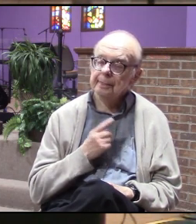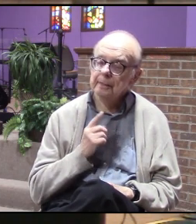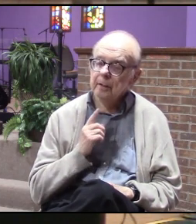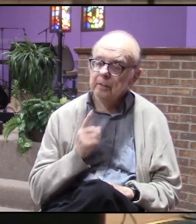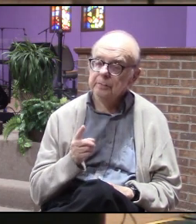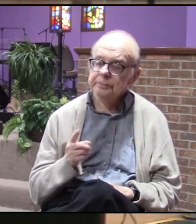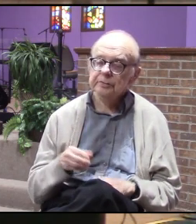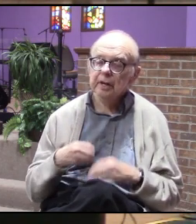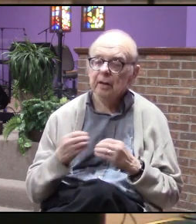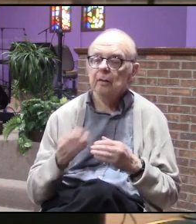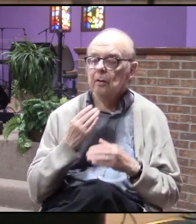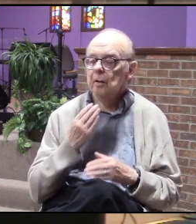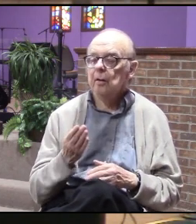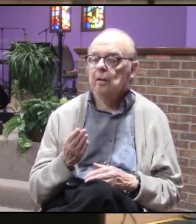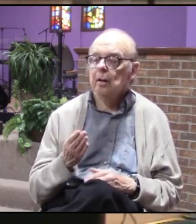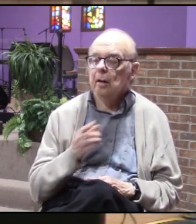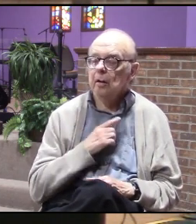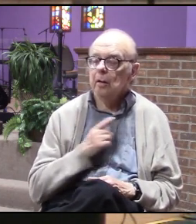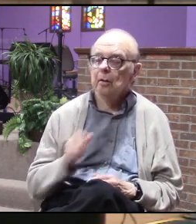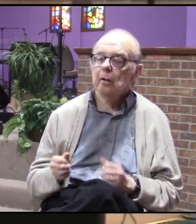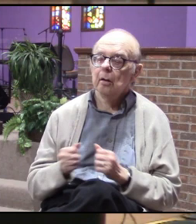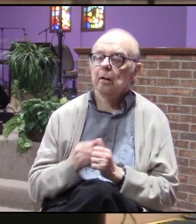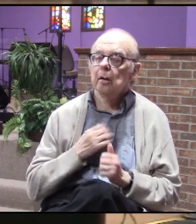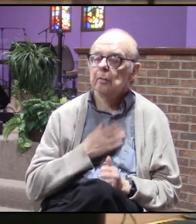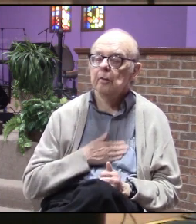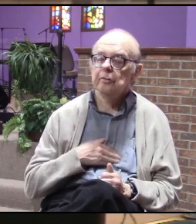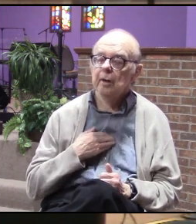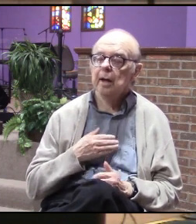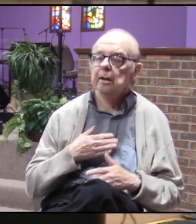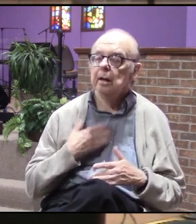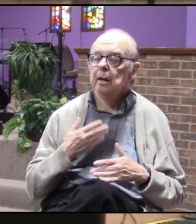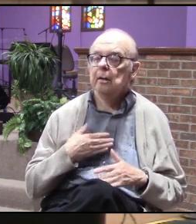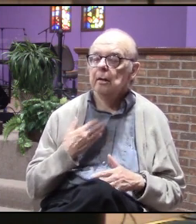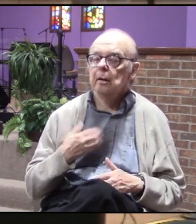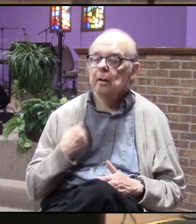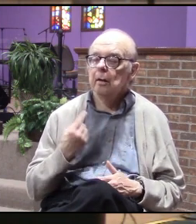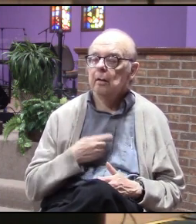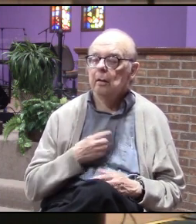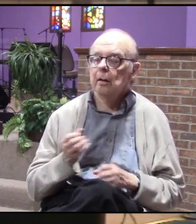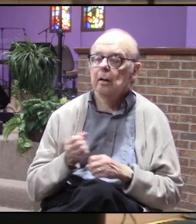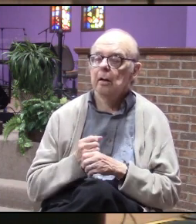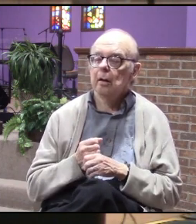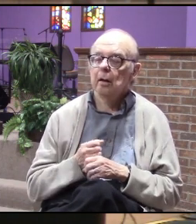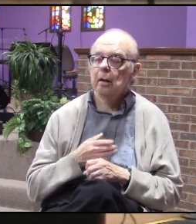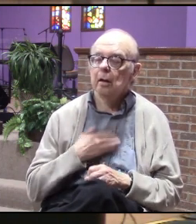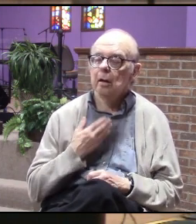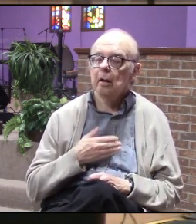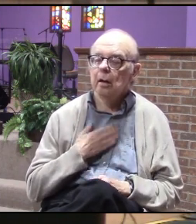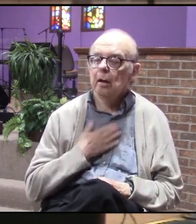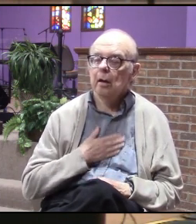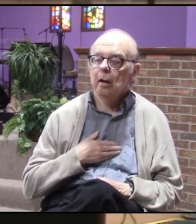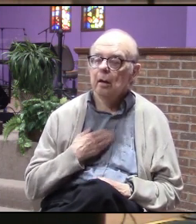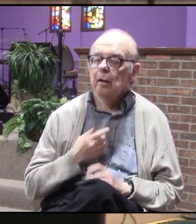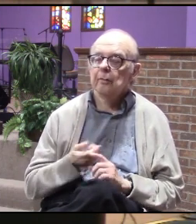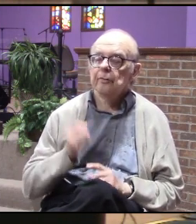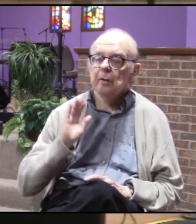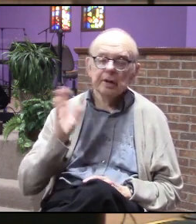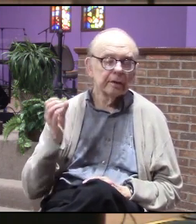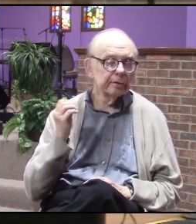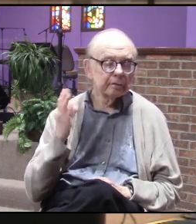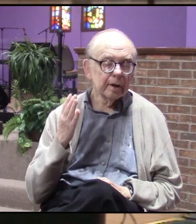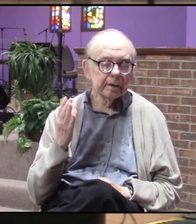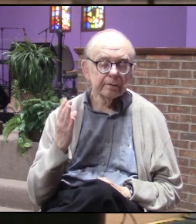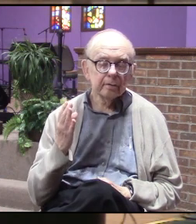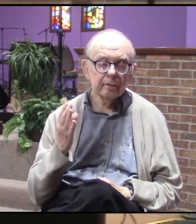It is to give thanks to the Lord with pleasure and delight because we receive delight and pleasure from His